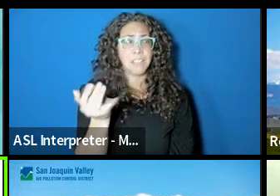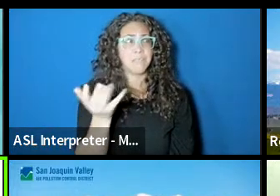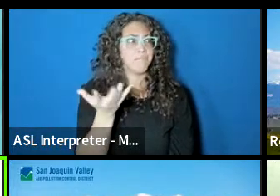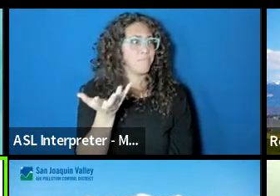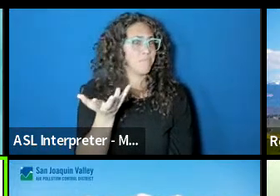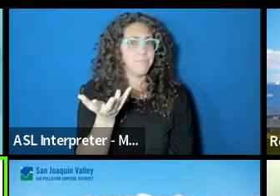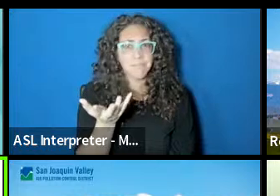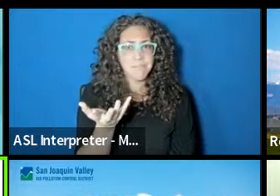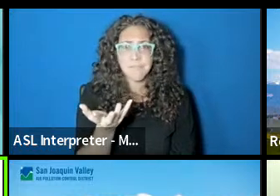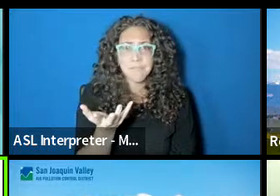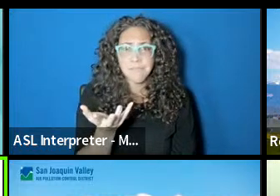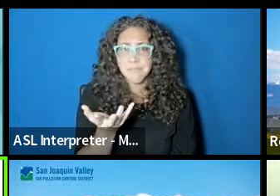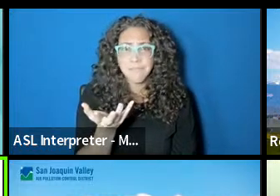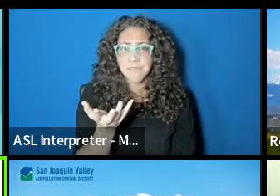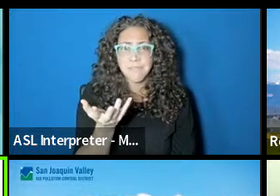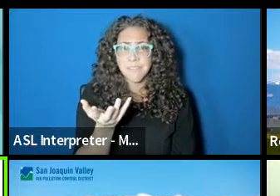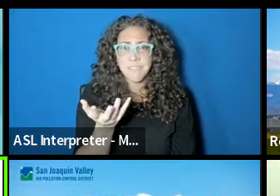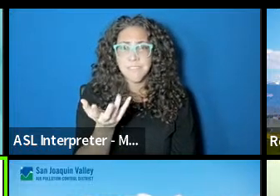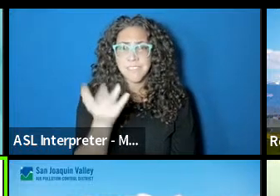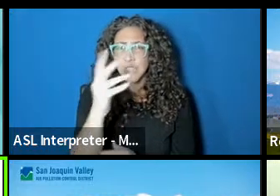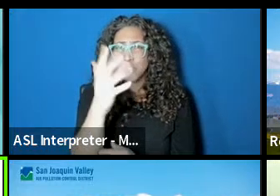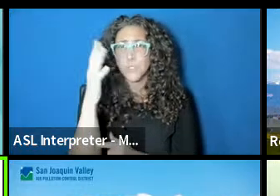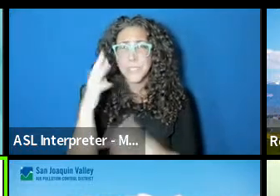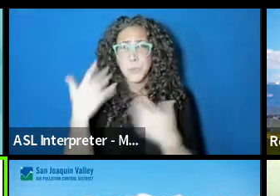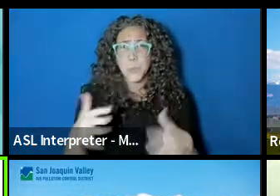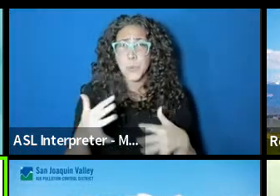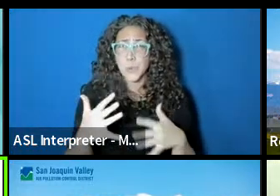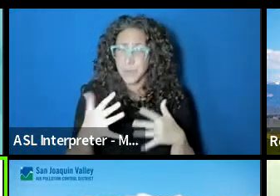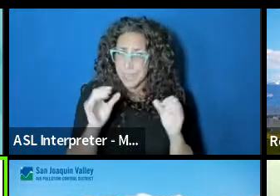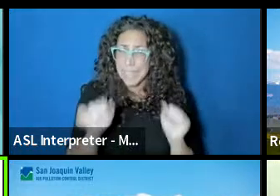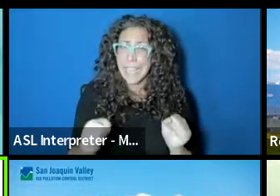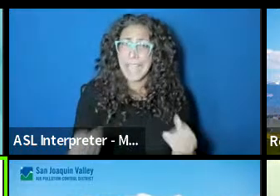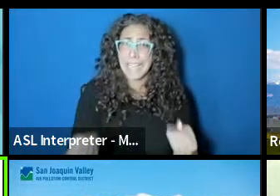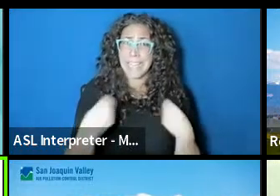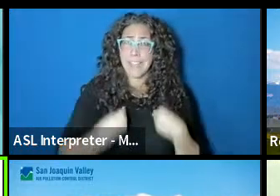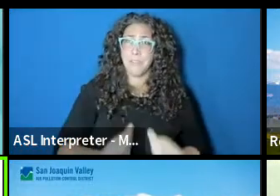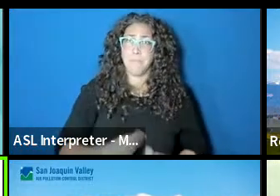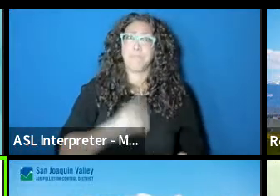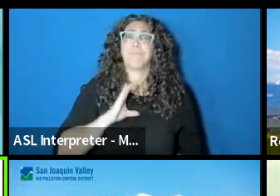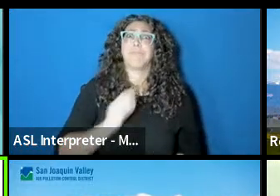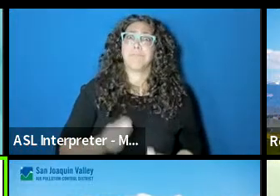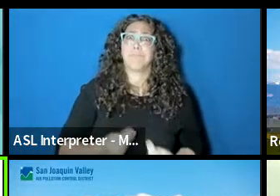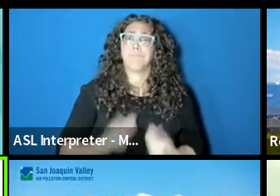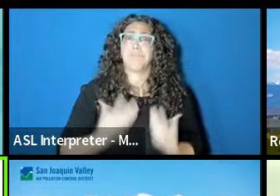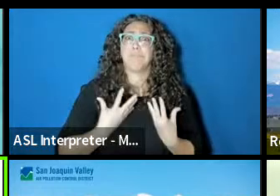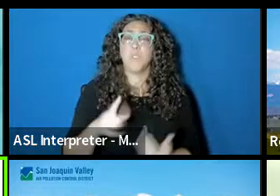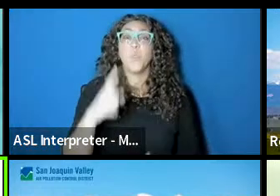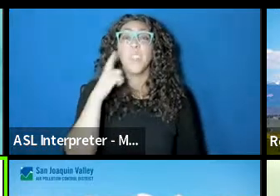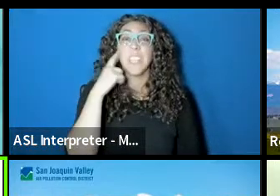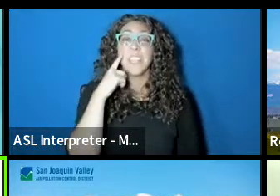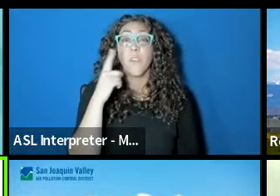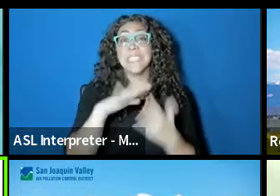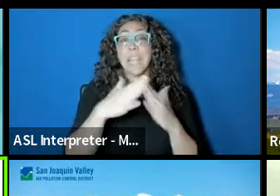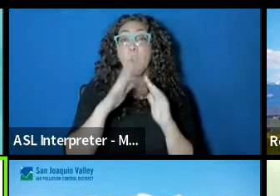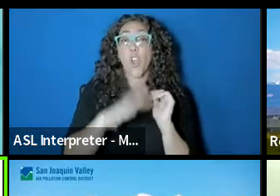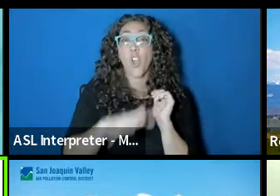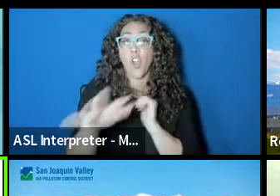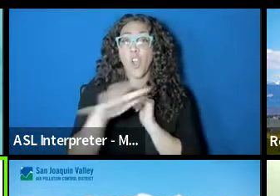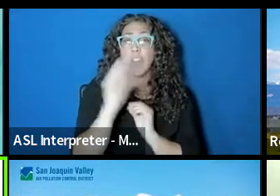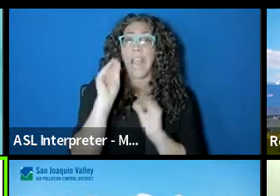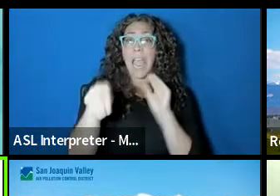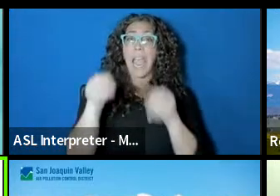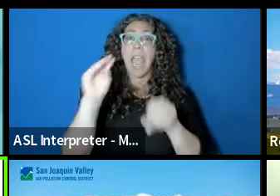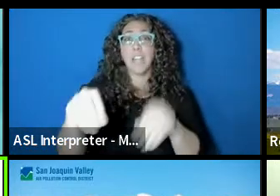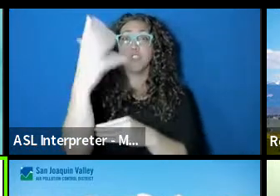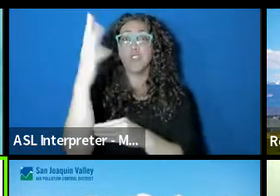don't think about how much trees can really change a neighborhood. When we're looking at some of the most iconic neighborhoods, it's always tree